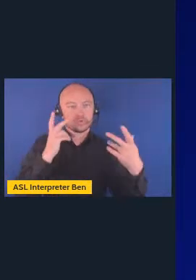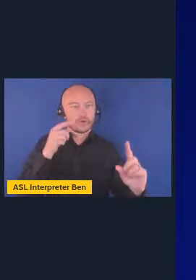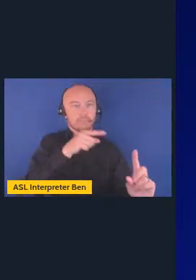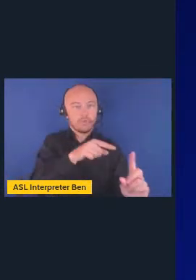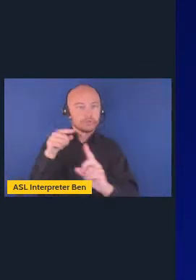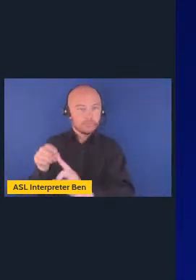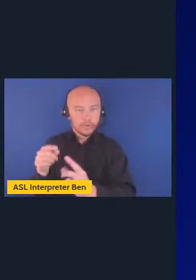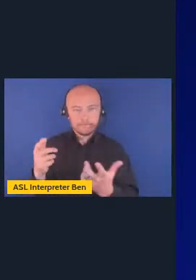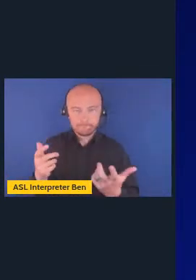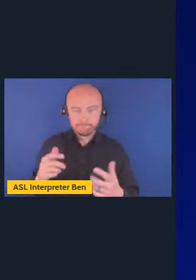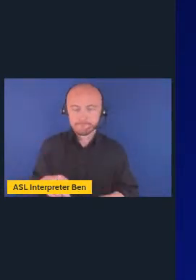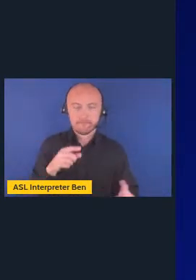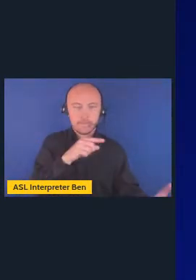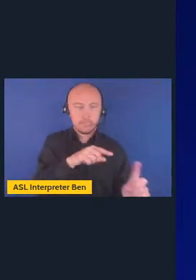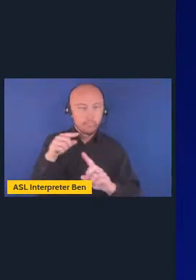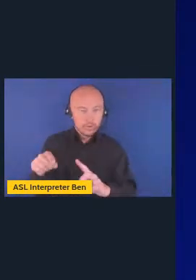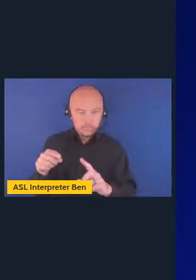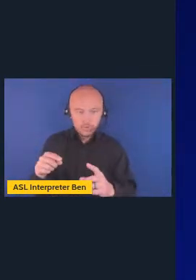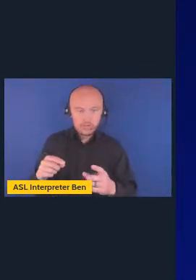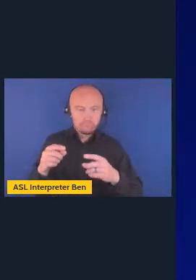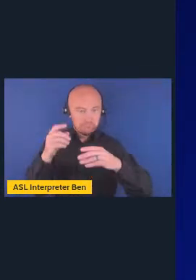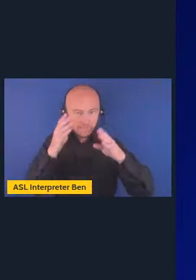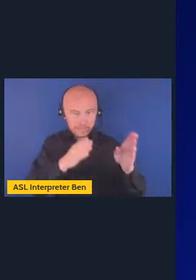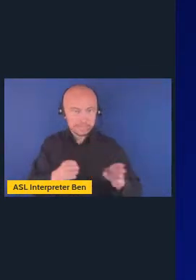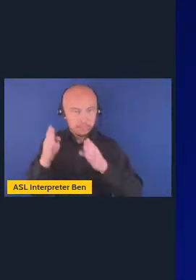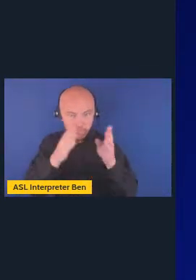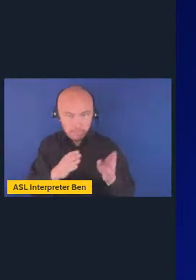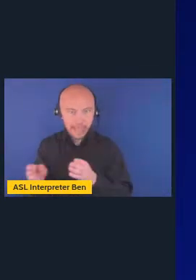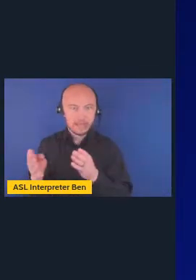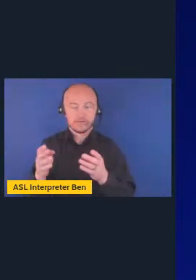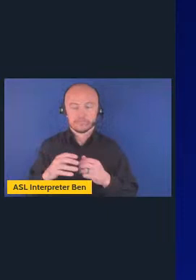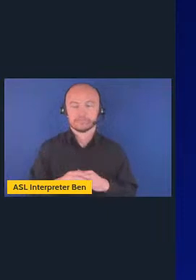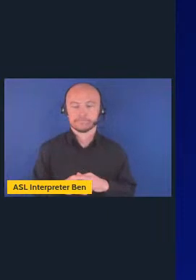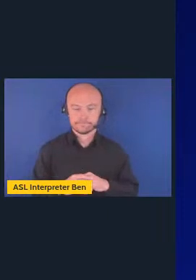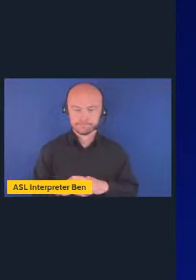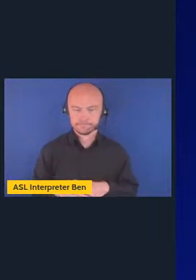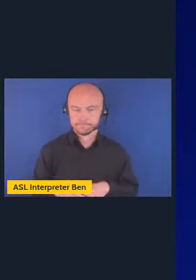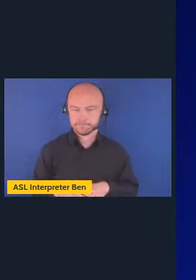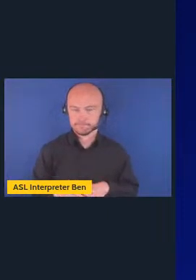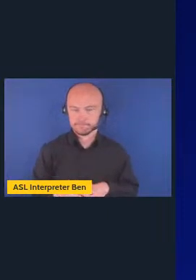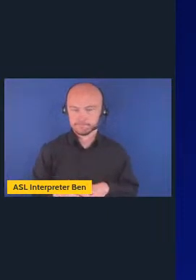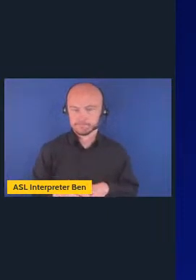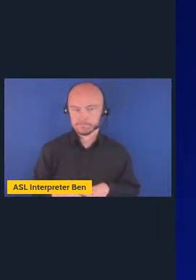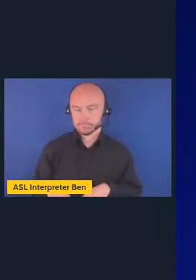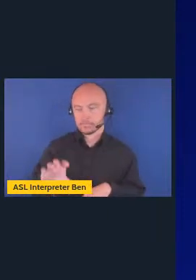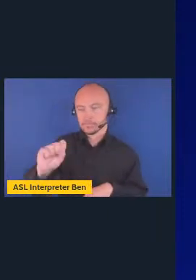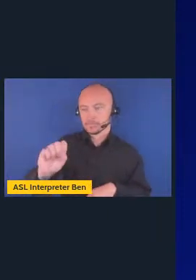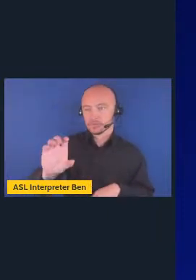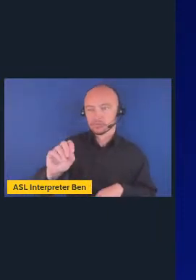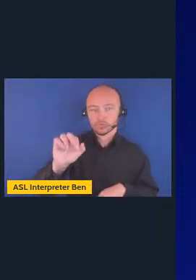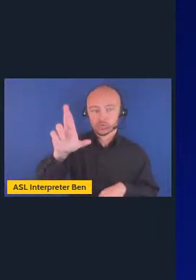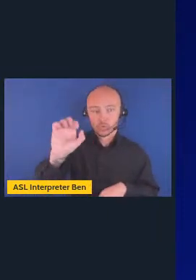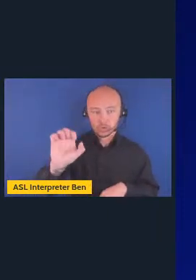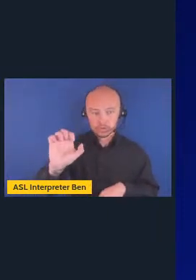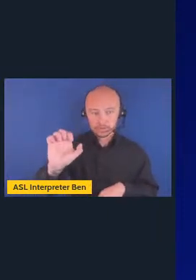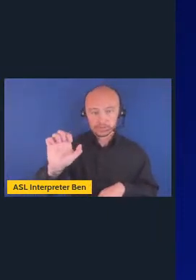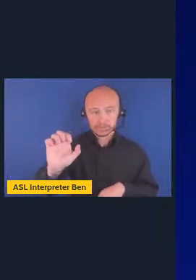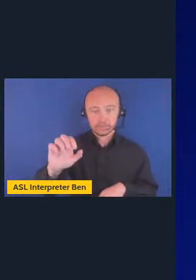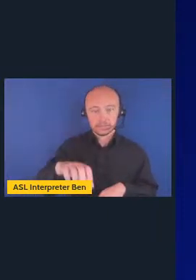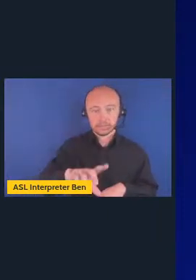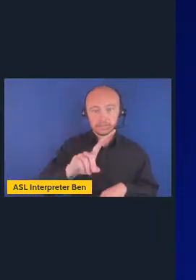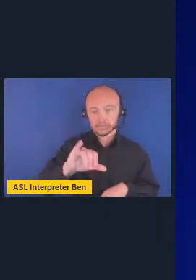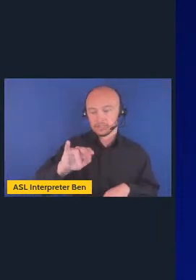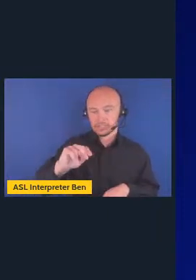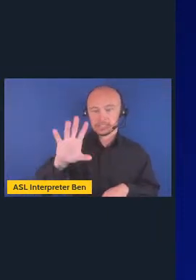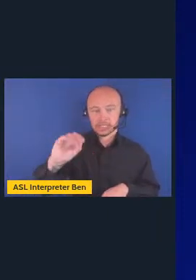And point-to-point integrations are a pattern from the Enterprise Integration Patterns book. The source of your channel is a